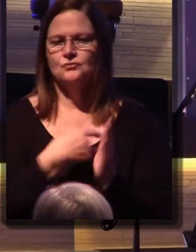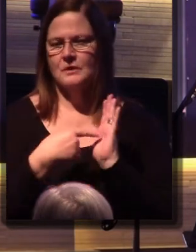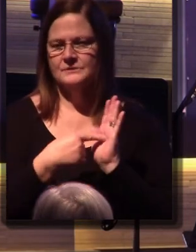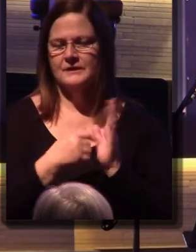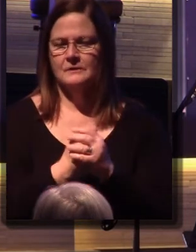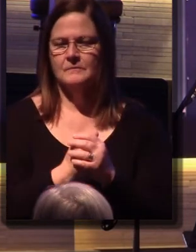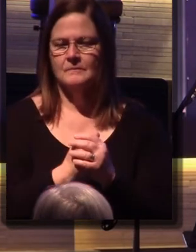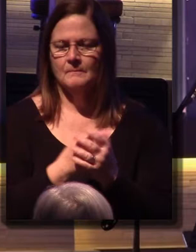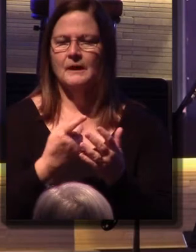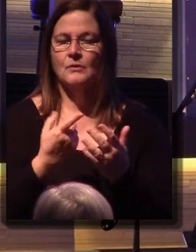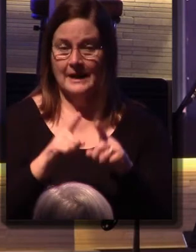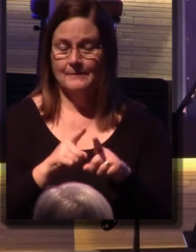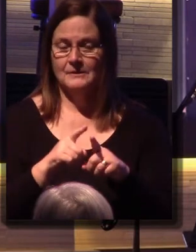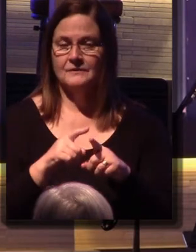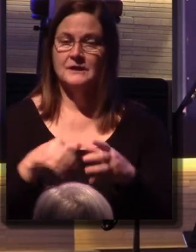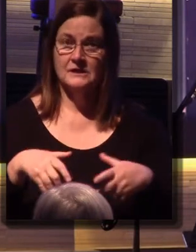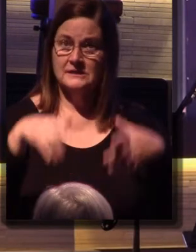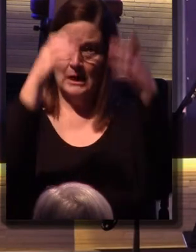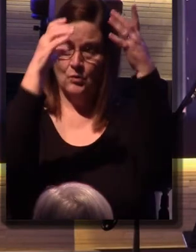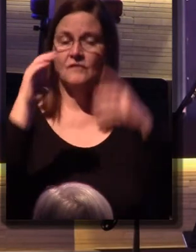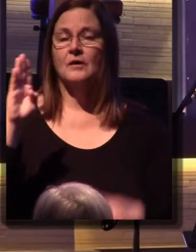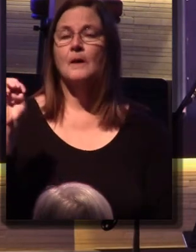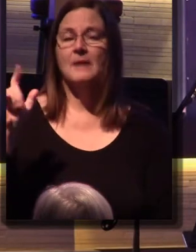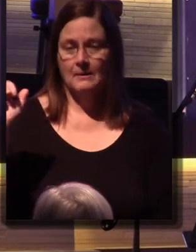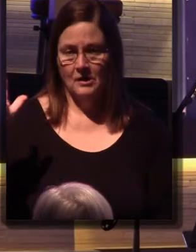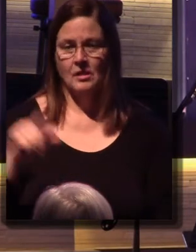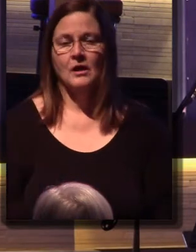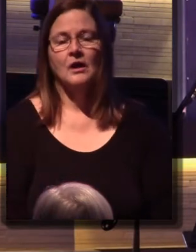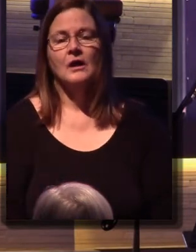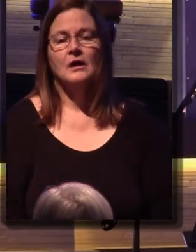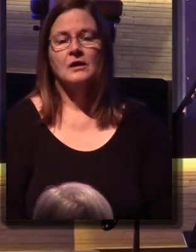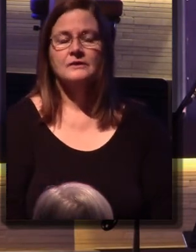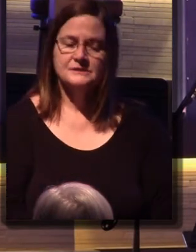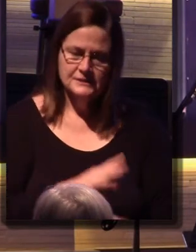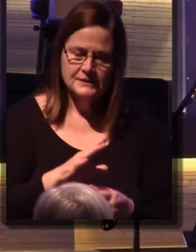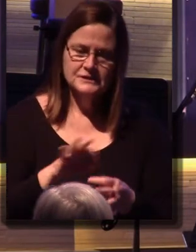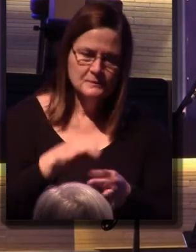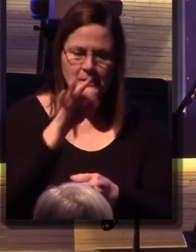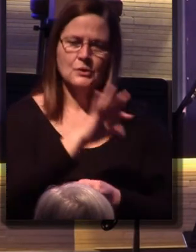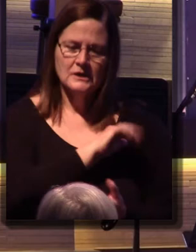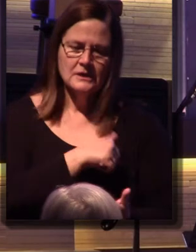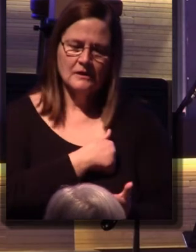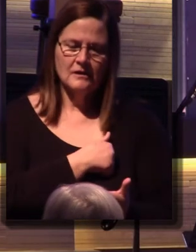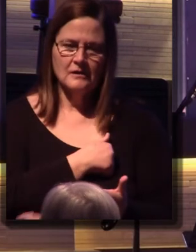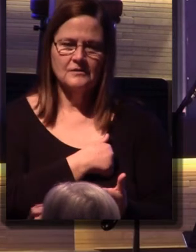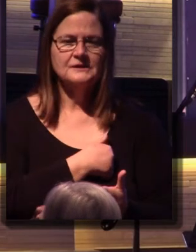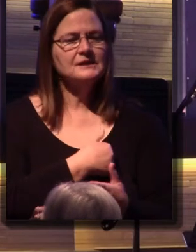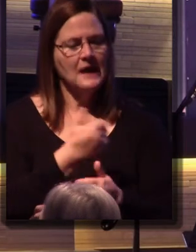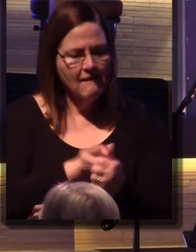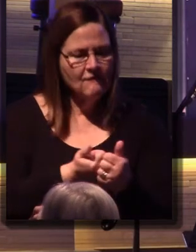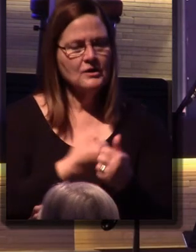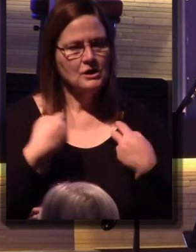is represented by what happened at the Tower of Babel. This is the spirit that resides in every